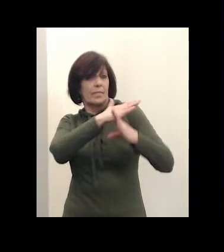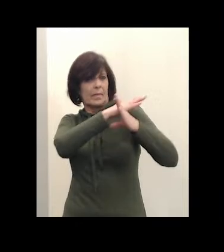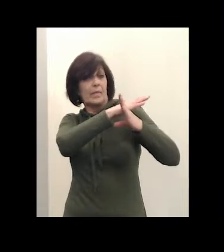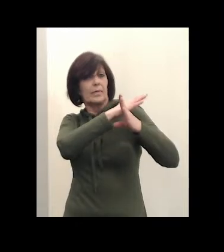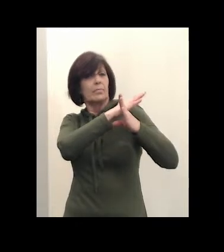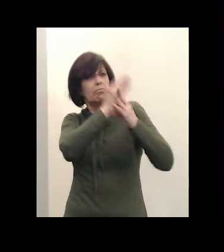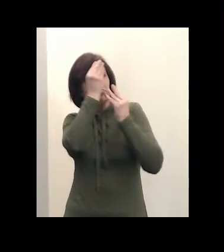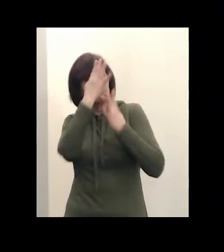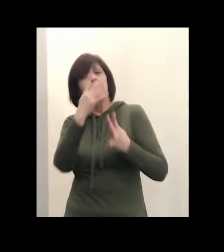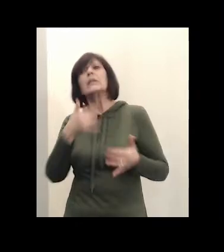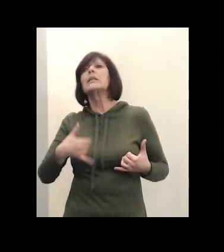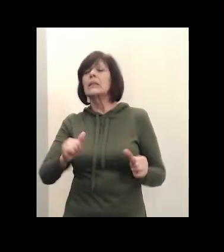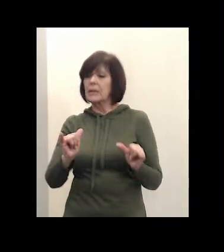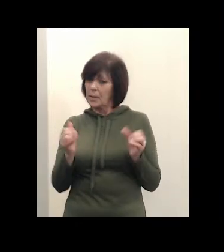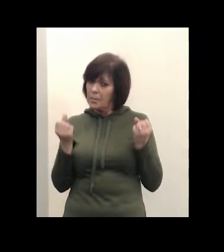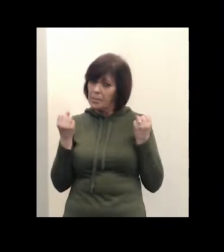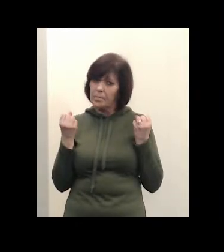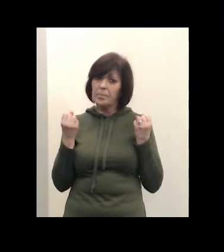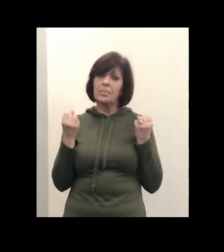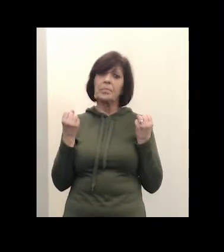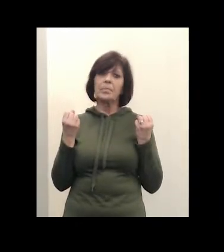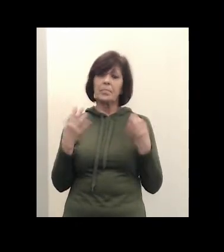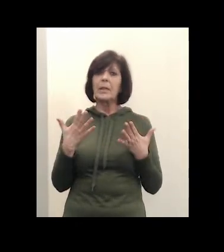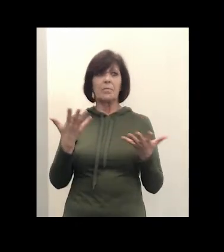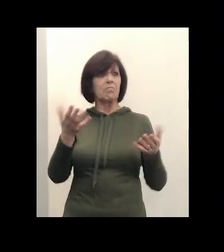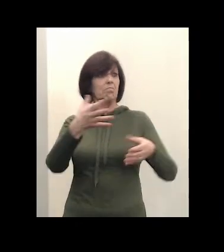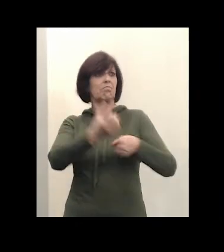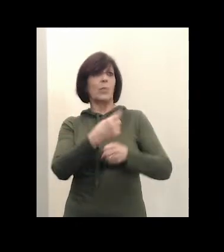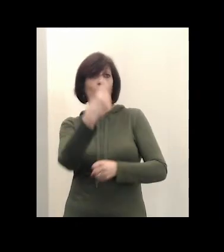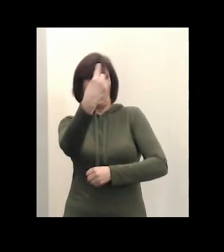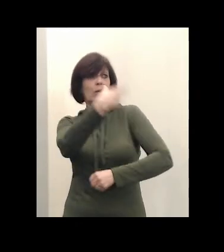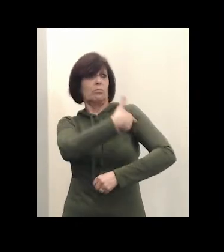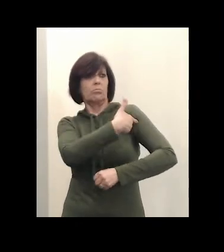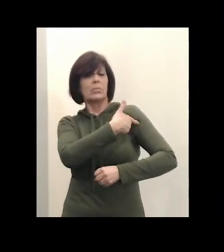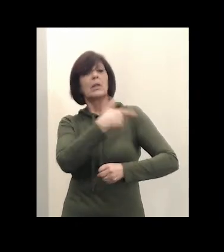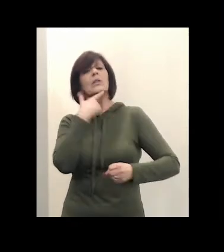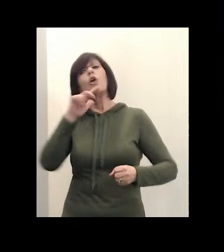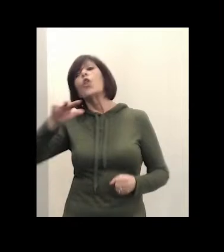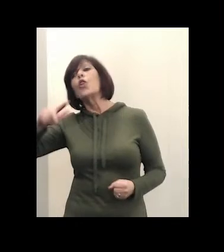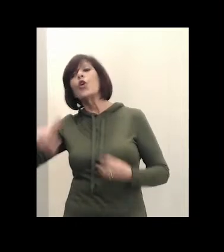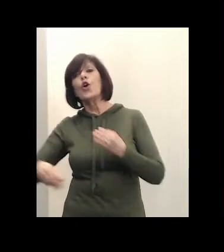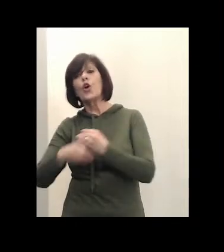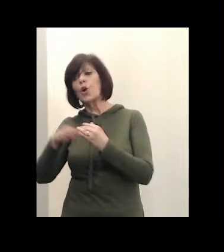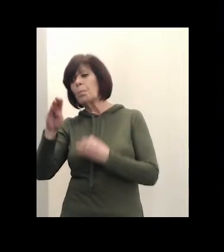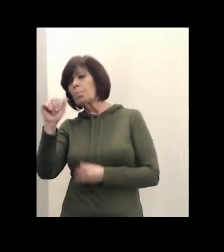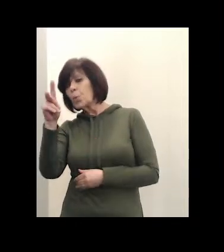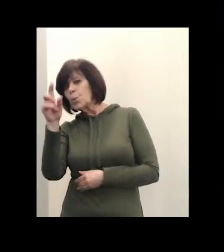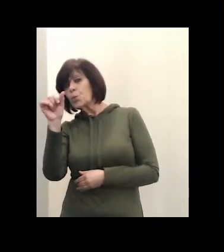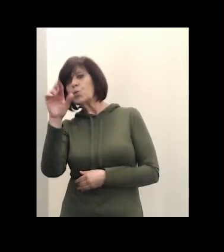very high numbers with regards to one dose. Booster doses in all of Western New York,